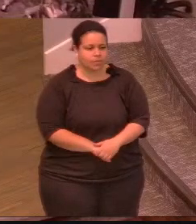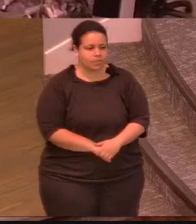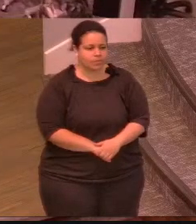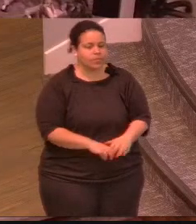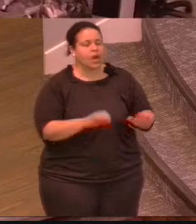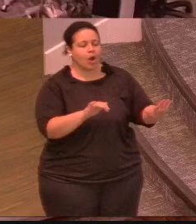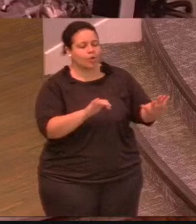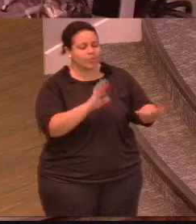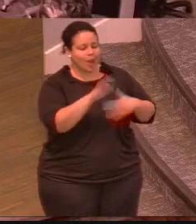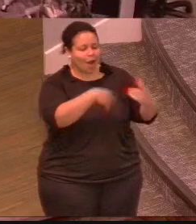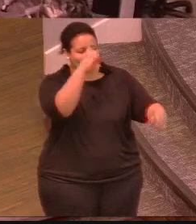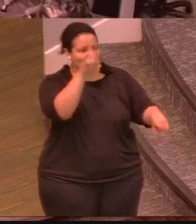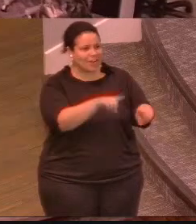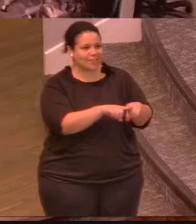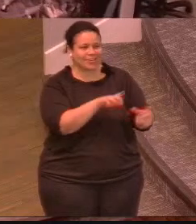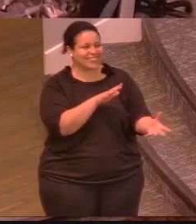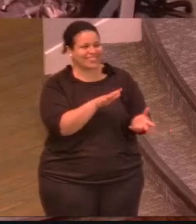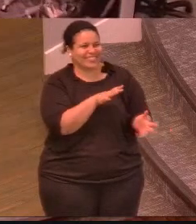Oh, all in favor?